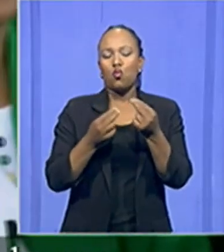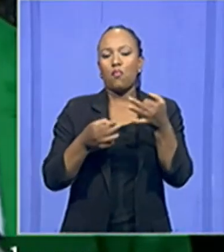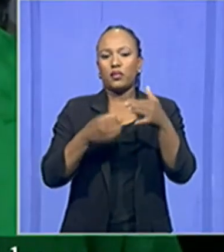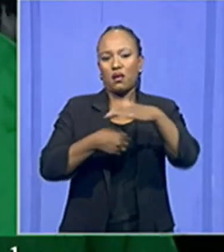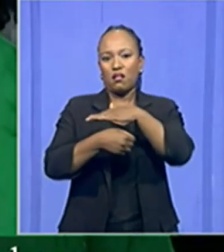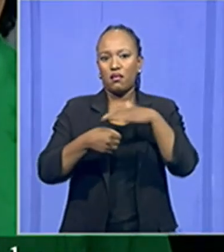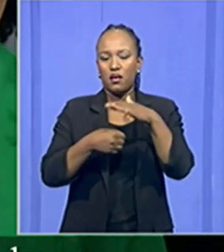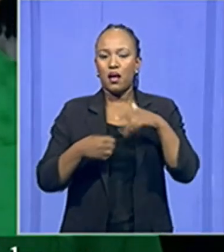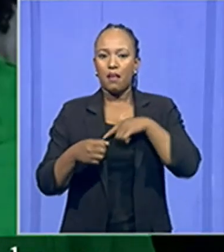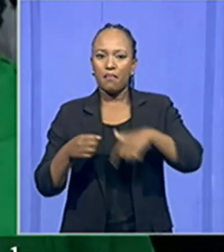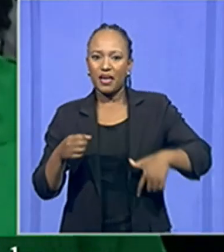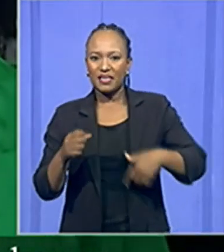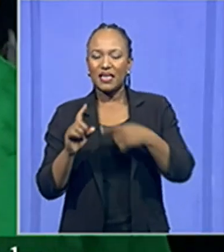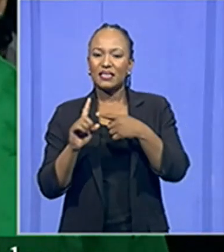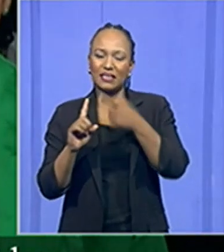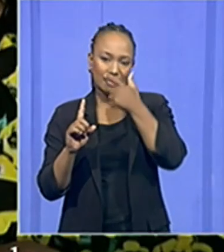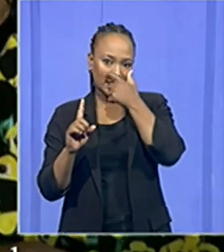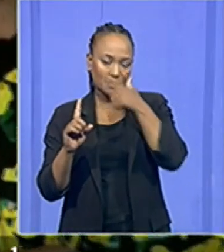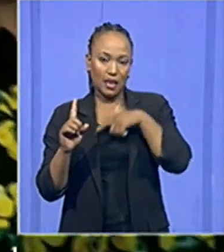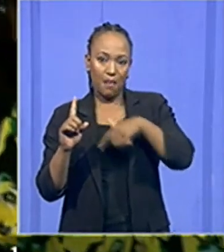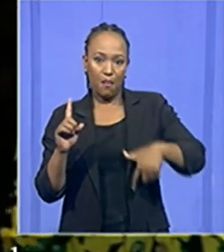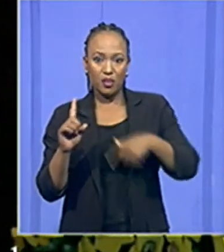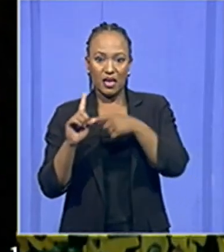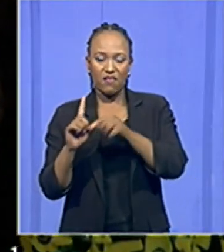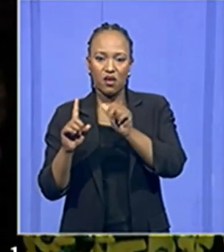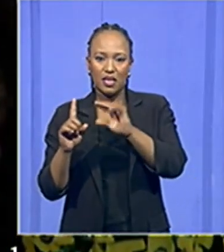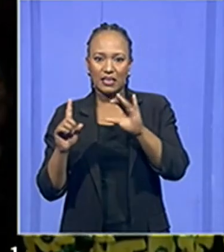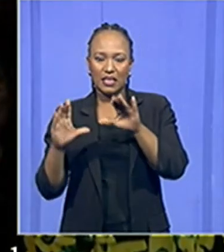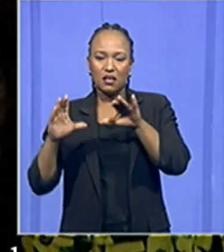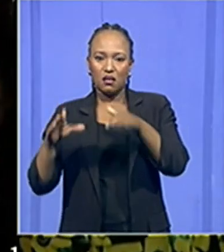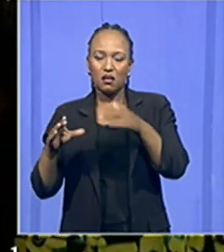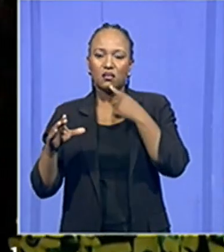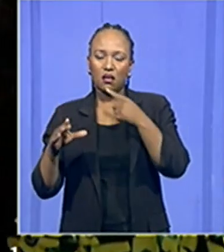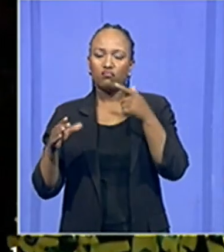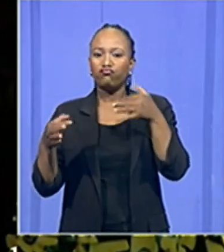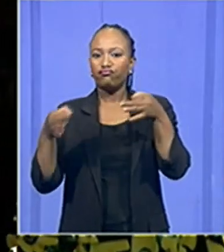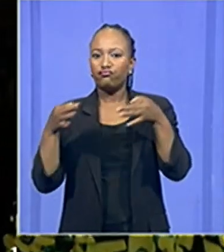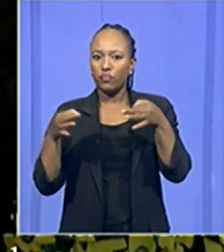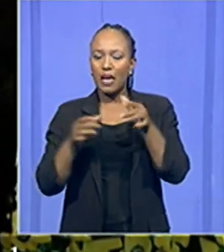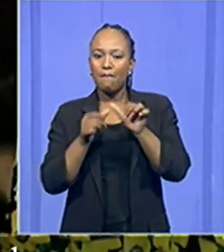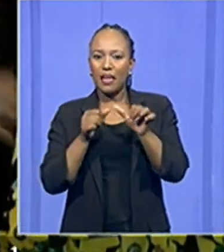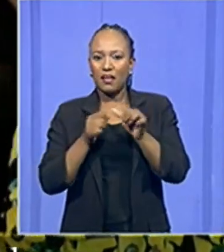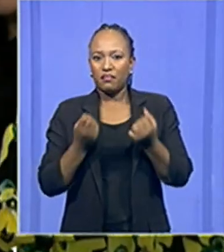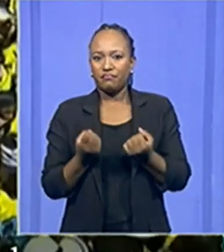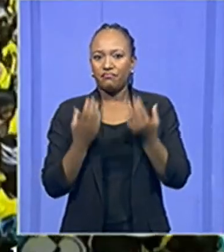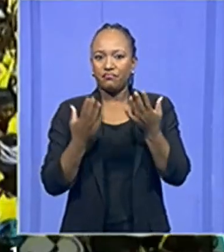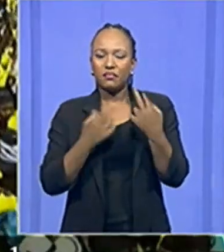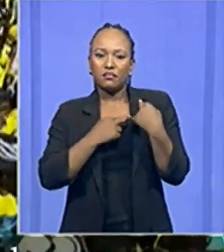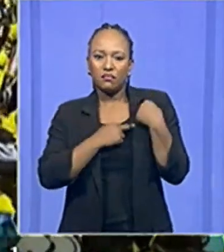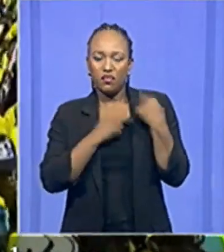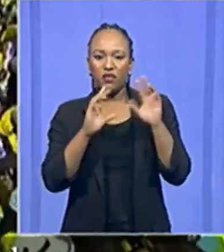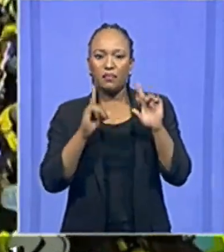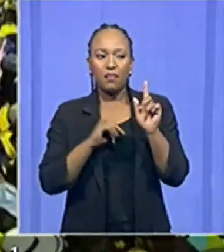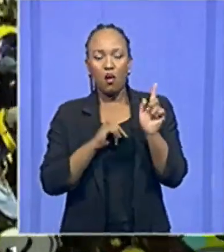Mopresidente wa ANC Cyril Ramaphosa o re mokgatlo o itlama go kaonafatša boleng bja ditirelo le maikarabelo a mmušo ka mafapeng ka moka.